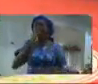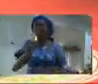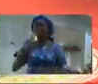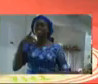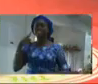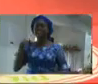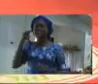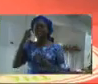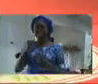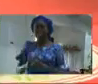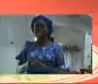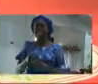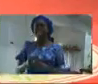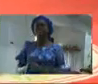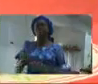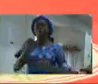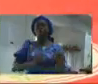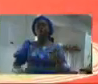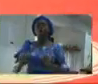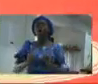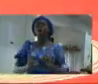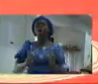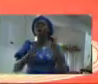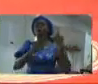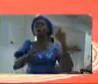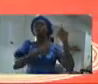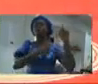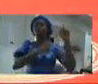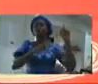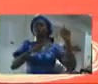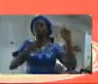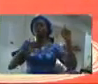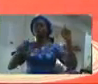Blessed be your name, oh Lord.